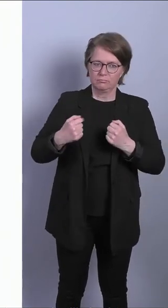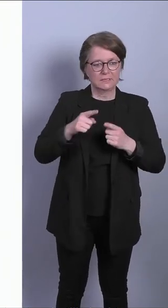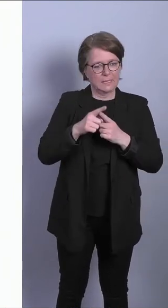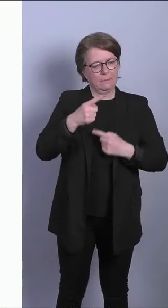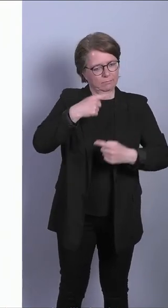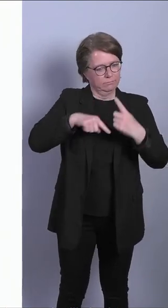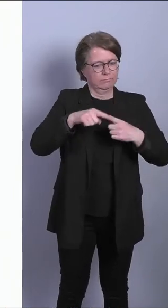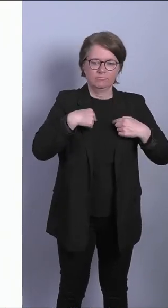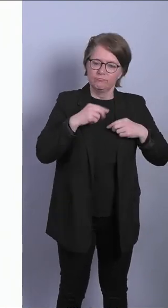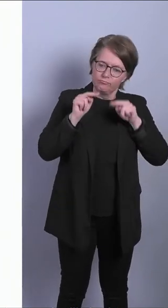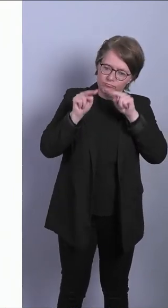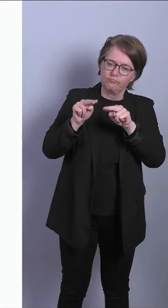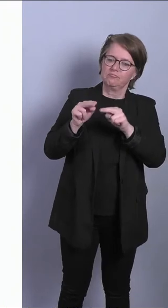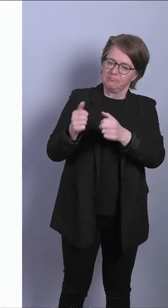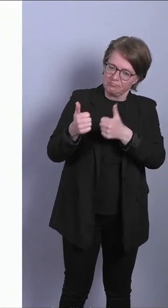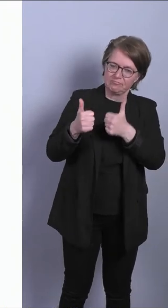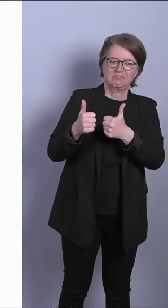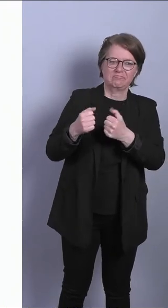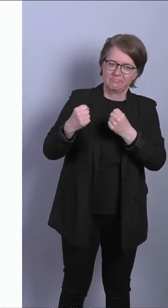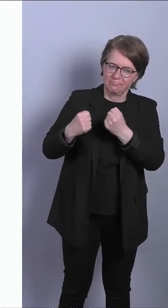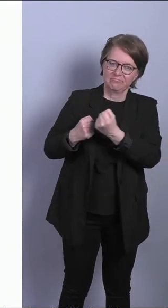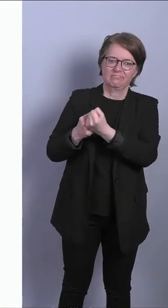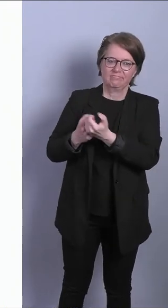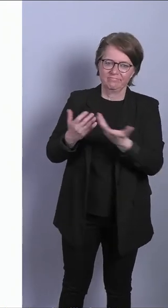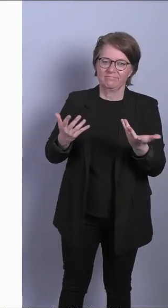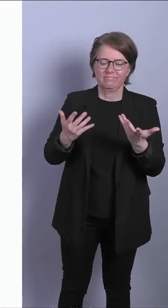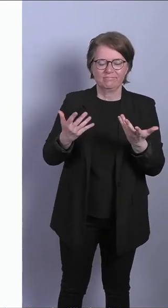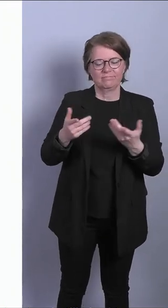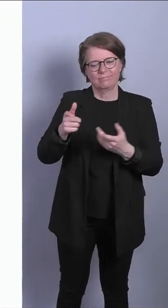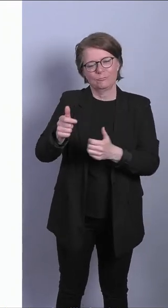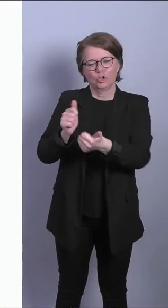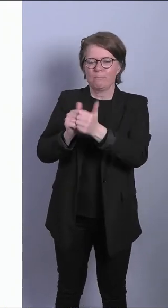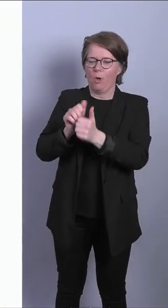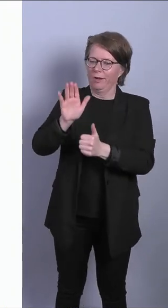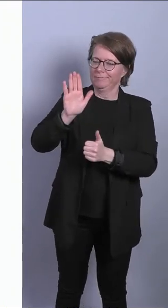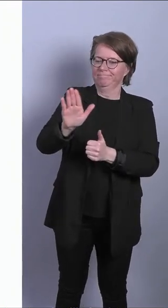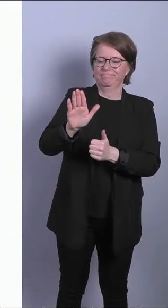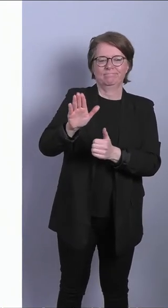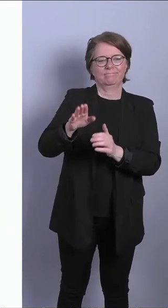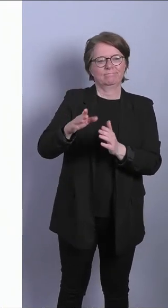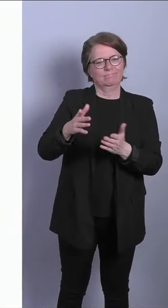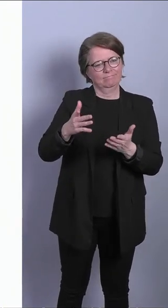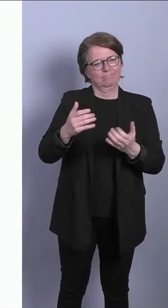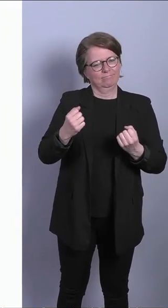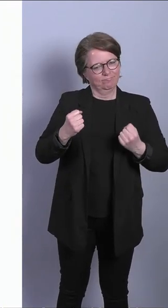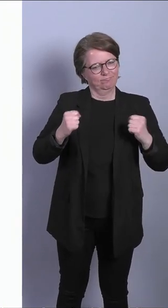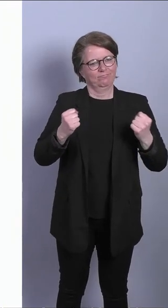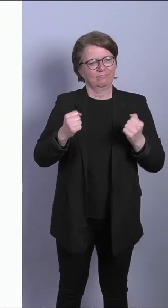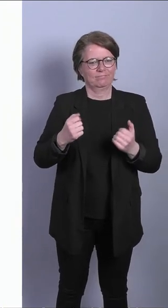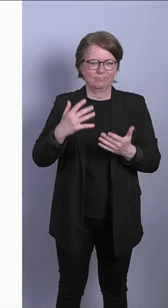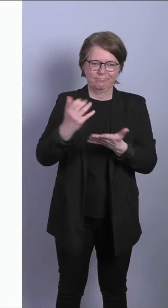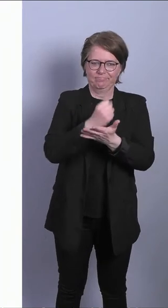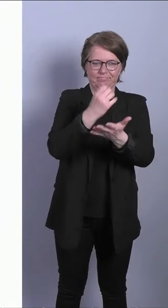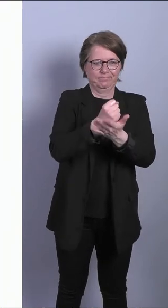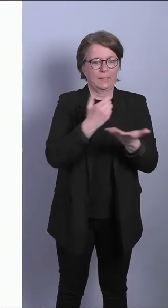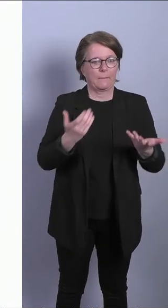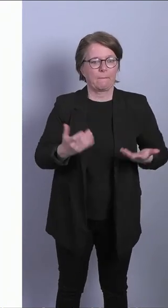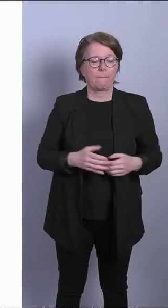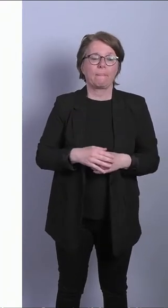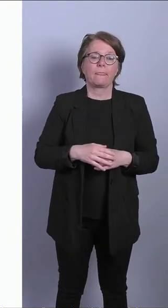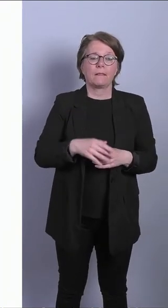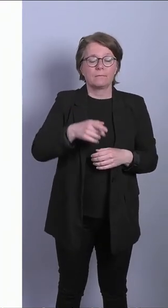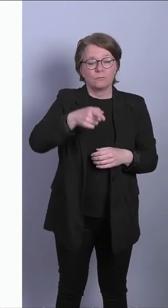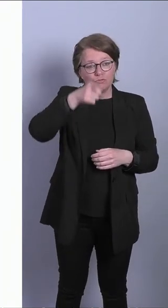every German, to every European, and I dare say to everyone the world over. It is time for us all to join the